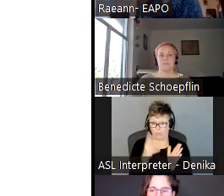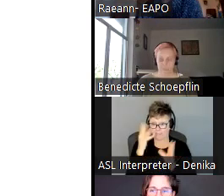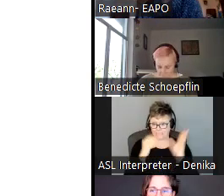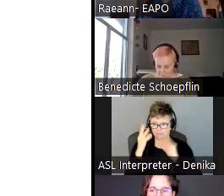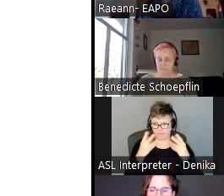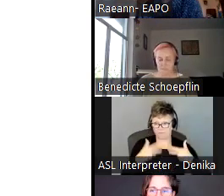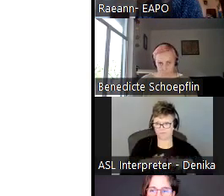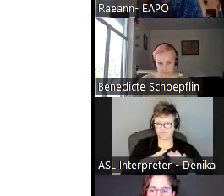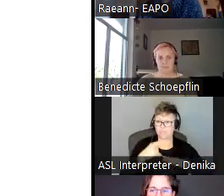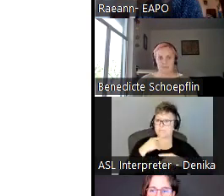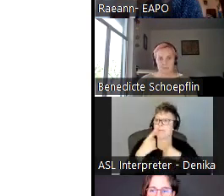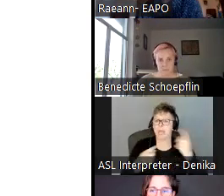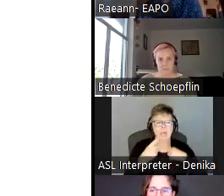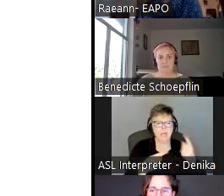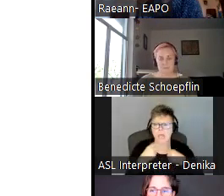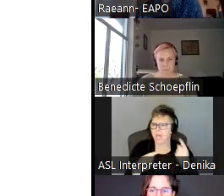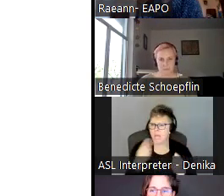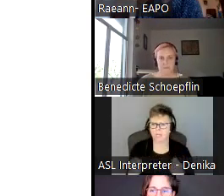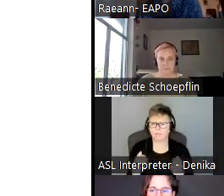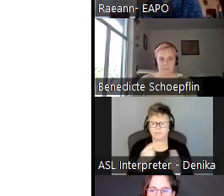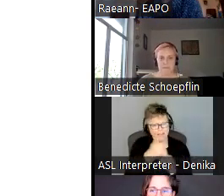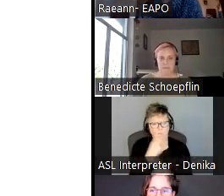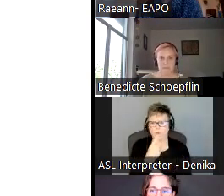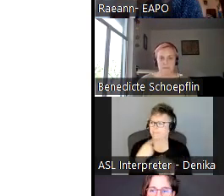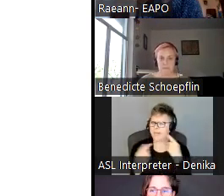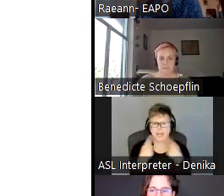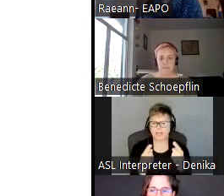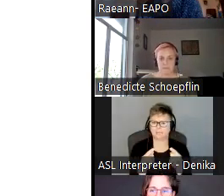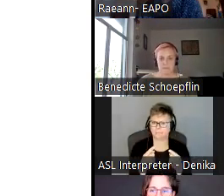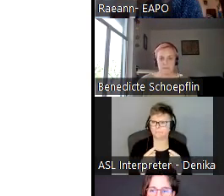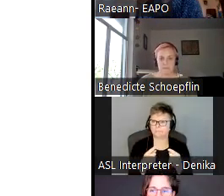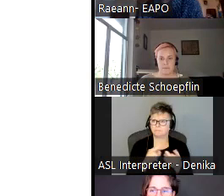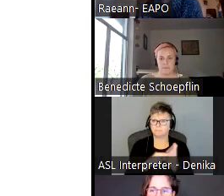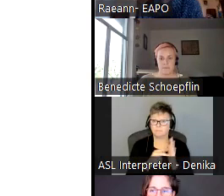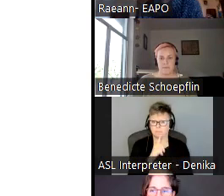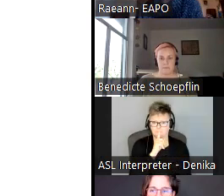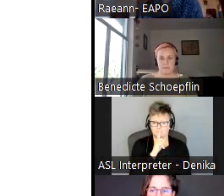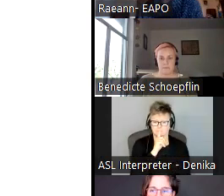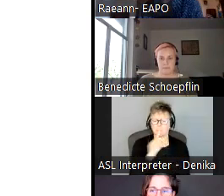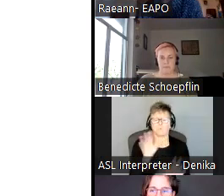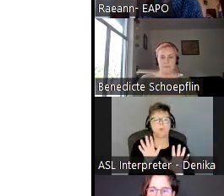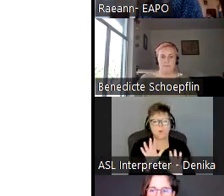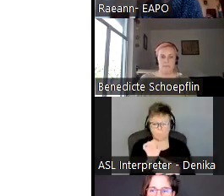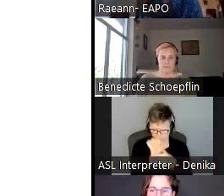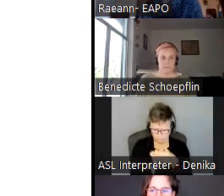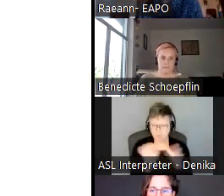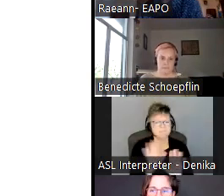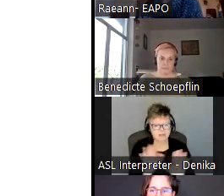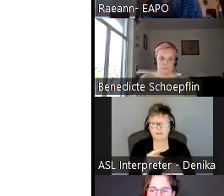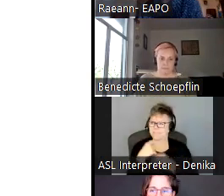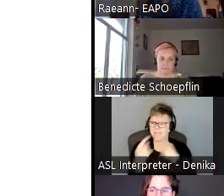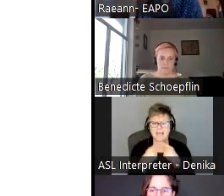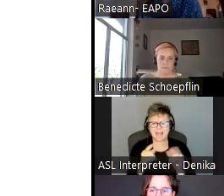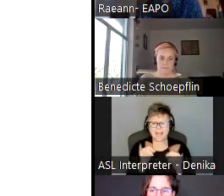The more information that we can share of people being victimized and how it happened to them and how it made them feel,